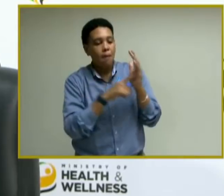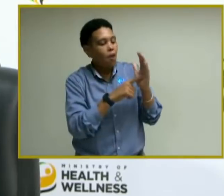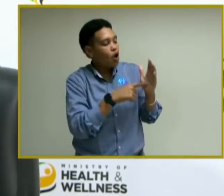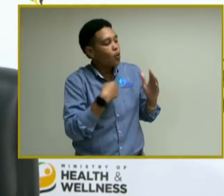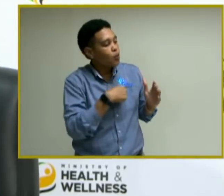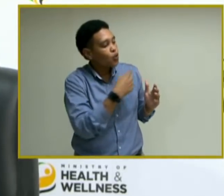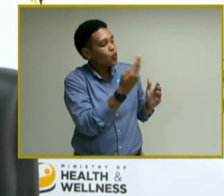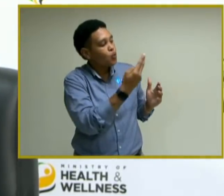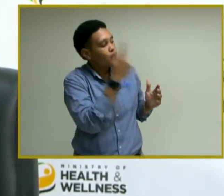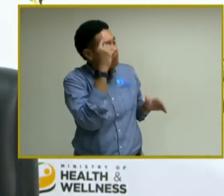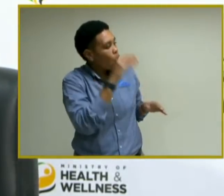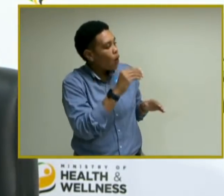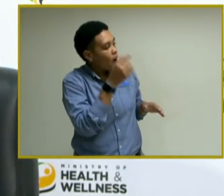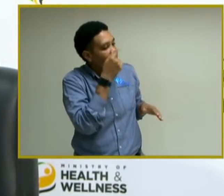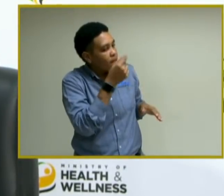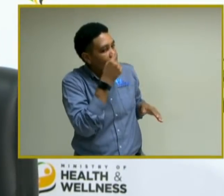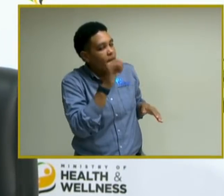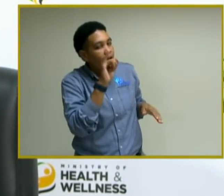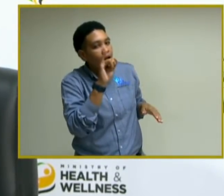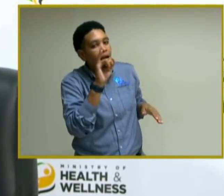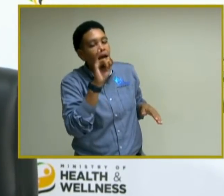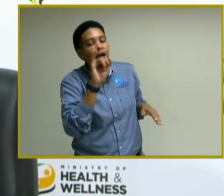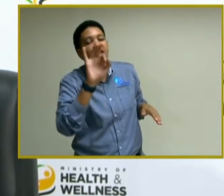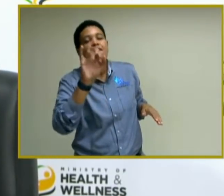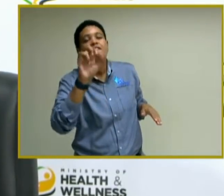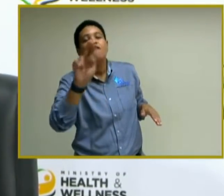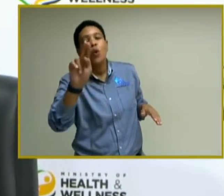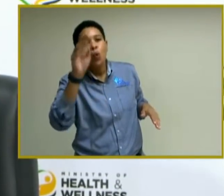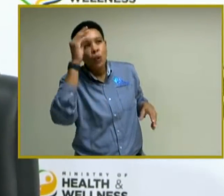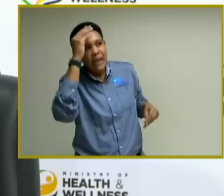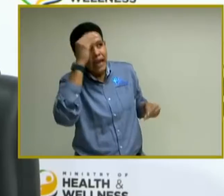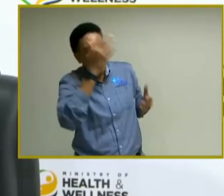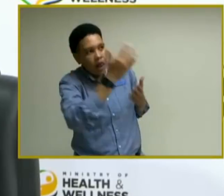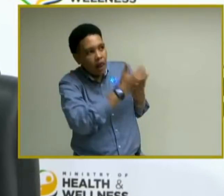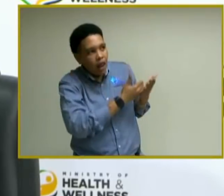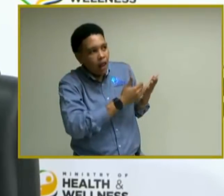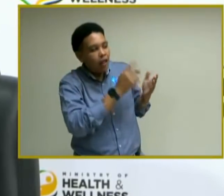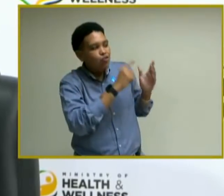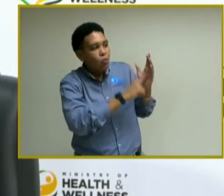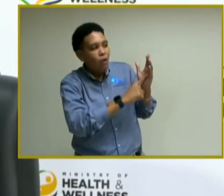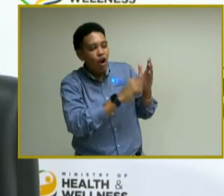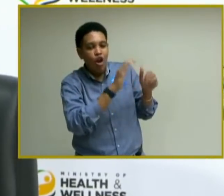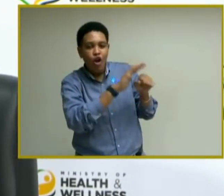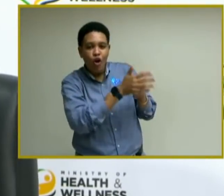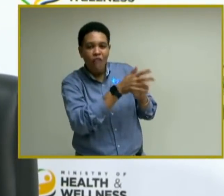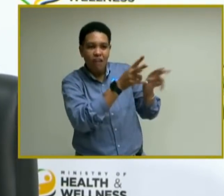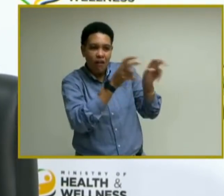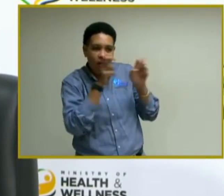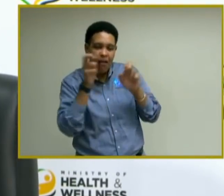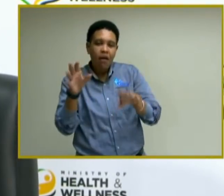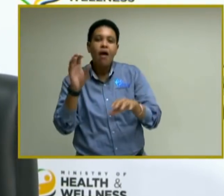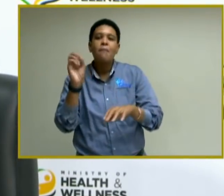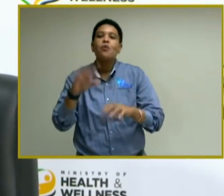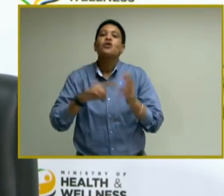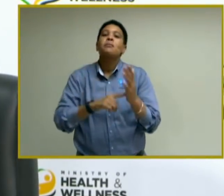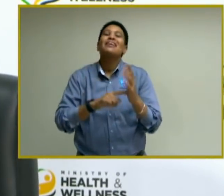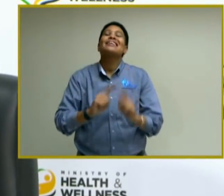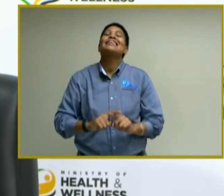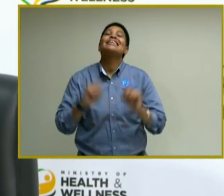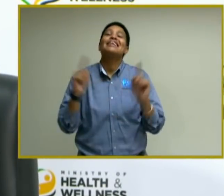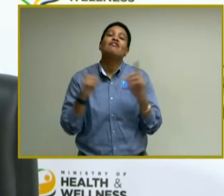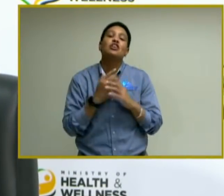for influenza, or use influenza data to model COVID, and put in that model the differences